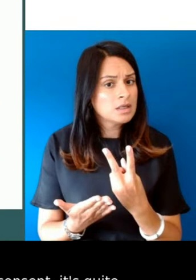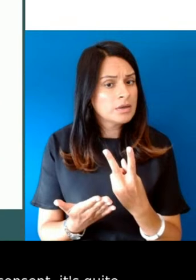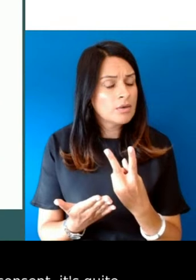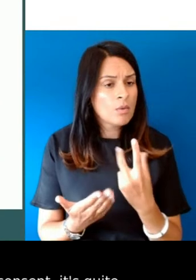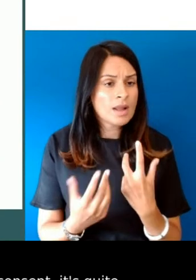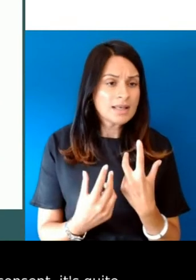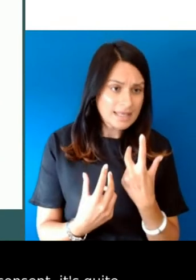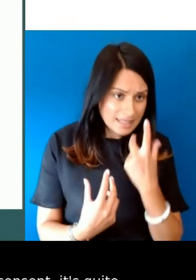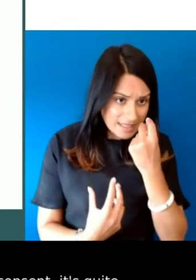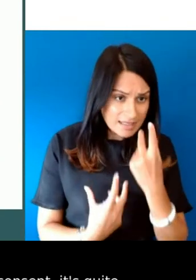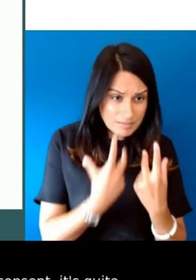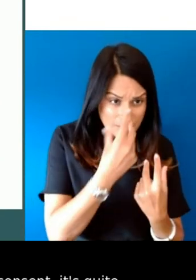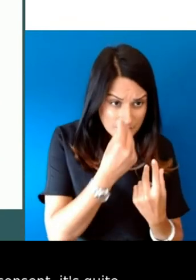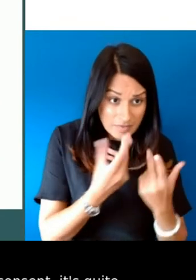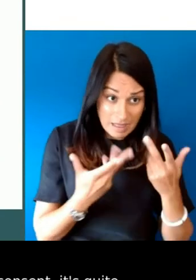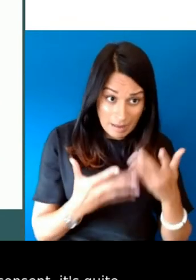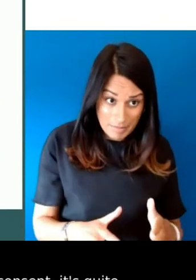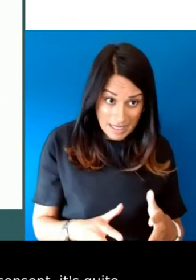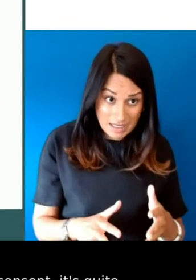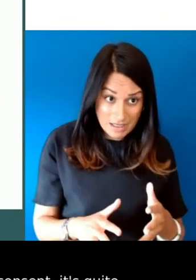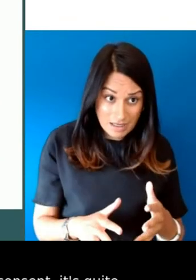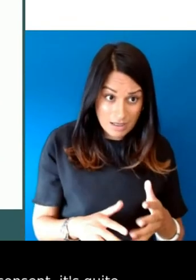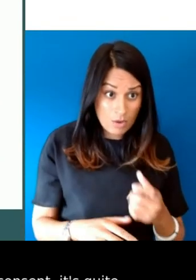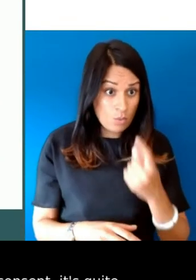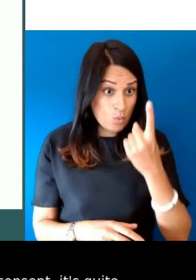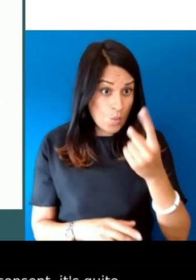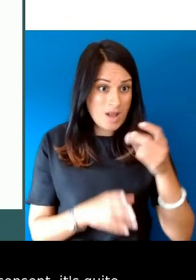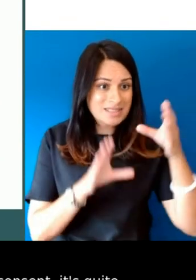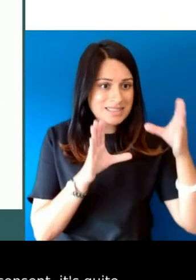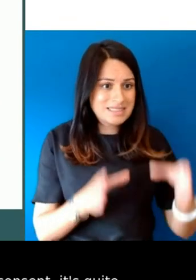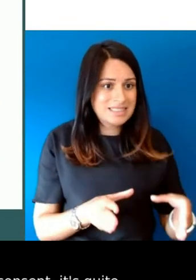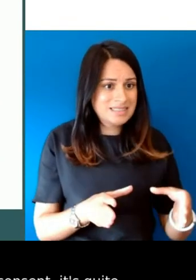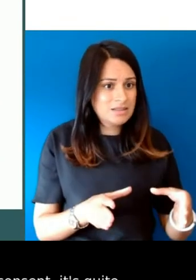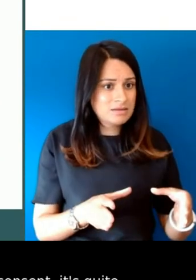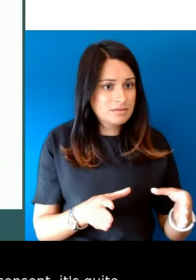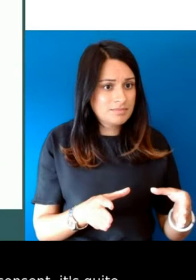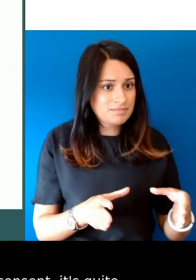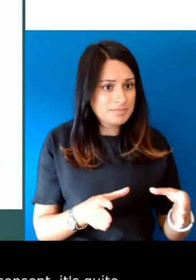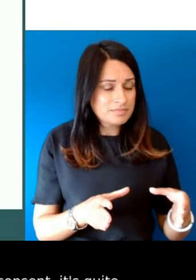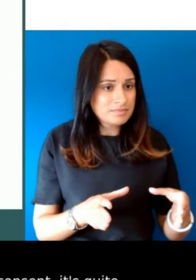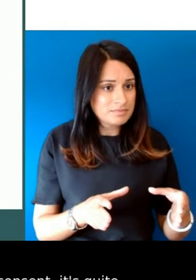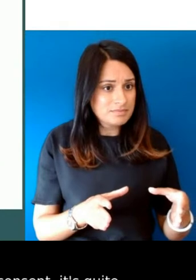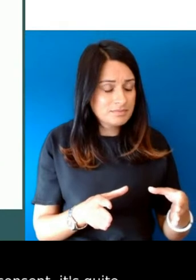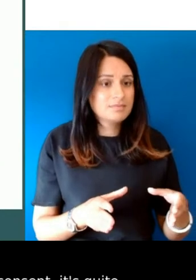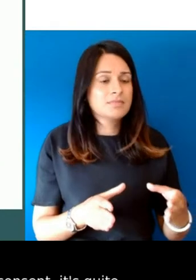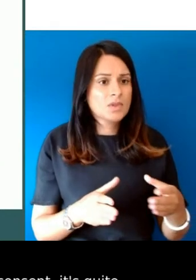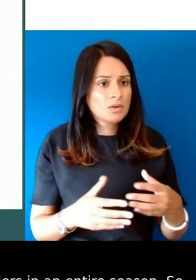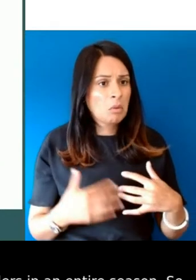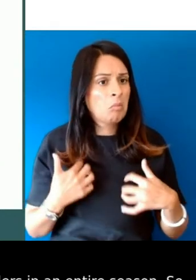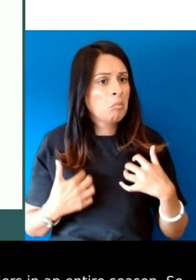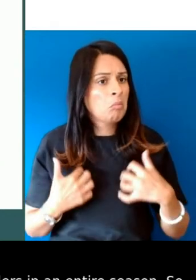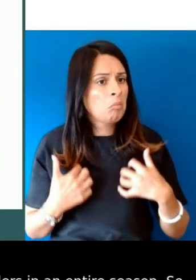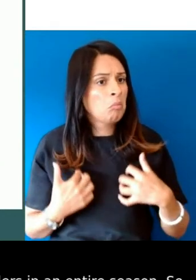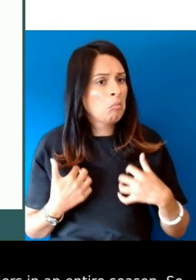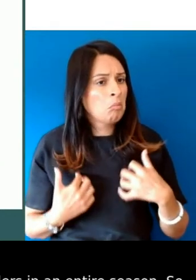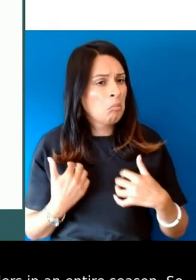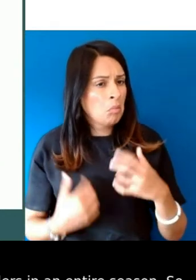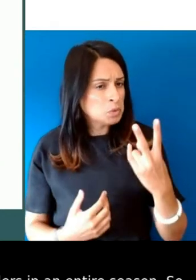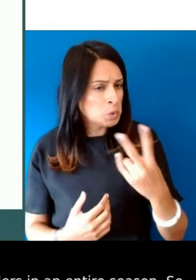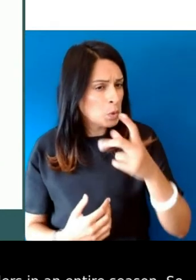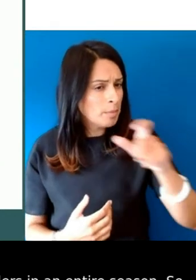example in an entire season so it's uh it's quite interesting what you'll get back off